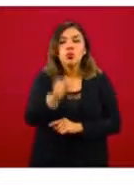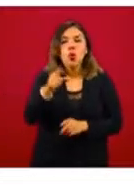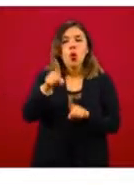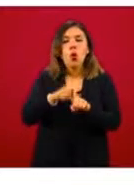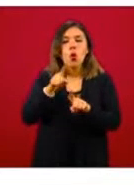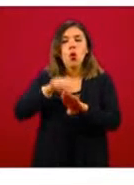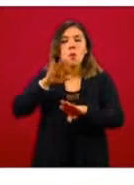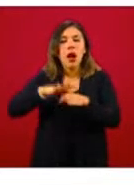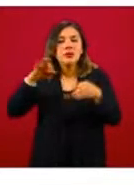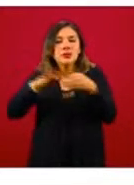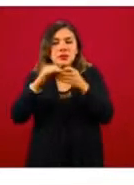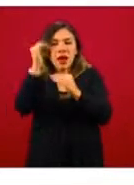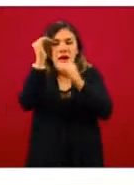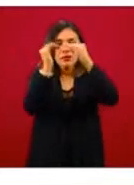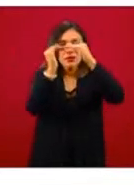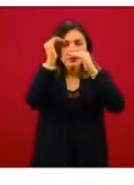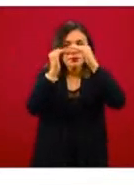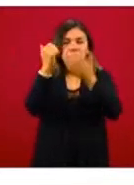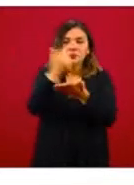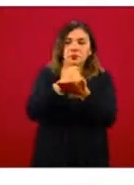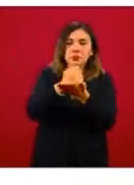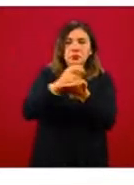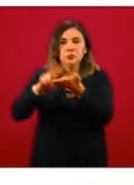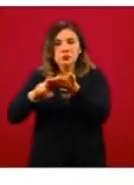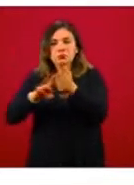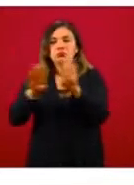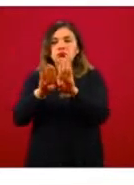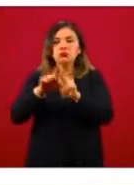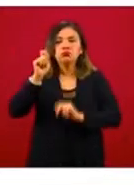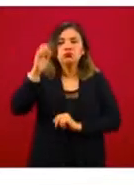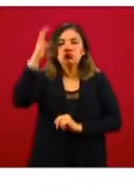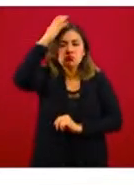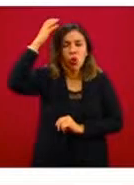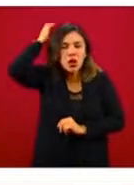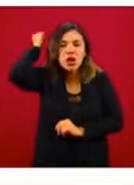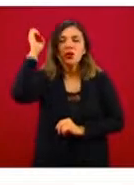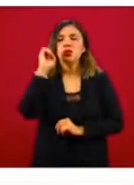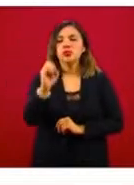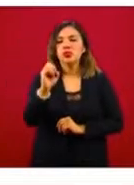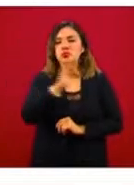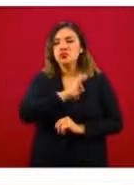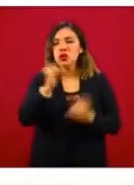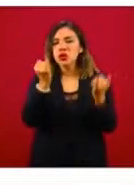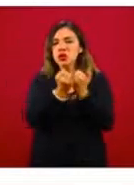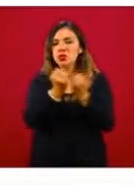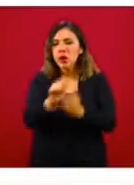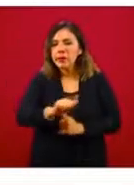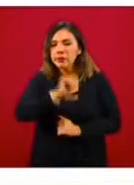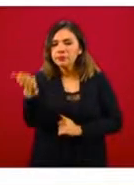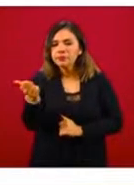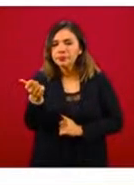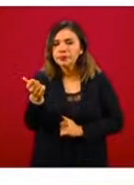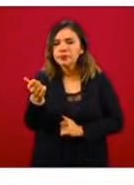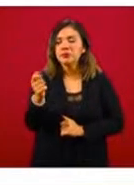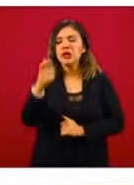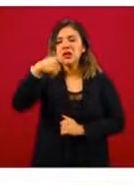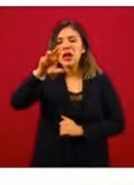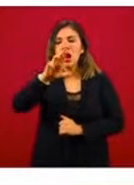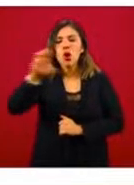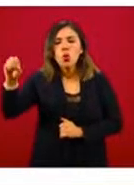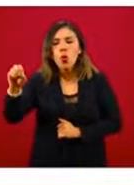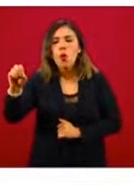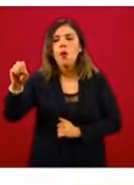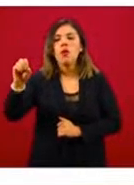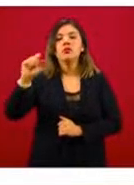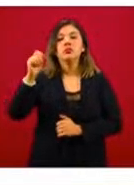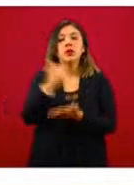see bars that are closer together, more even, that could be like Morelos or maybe Quintana